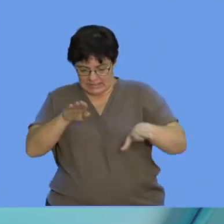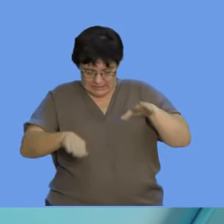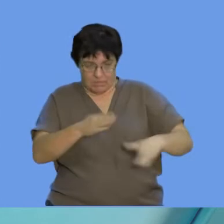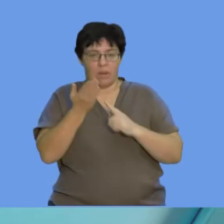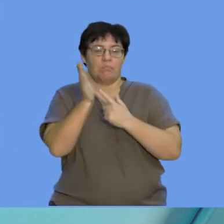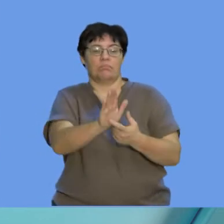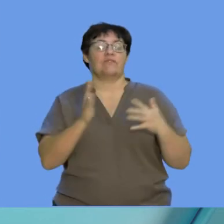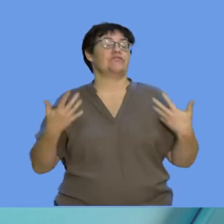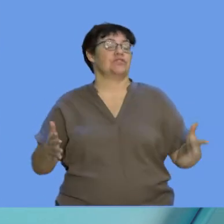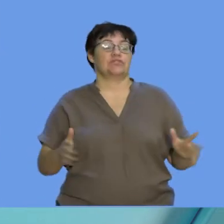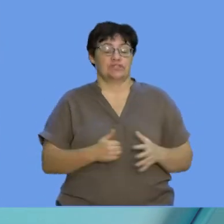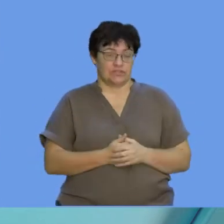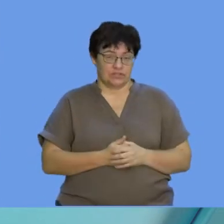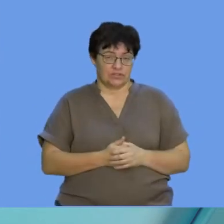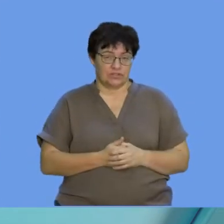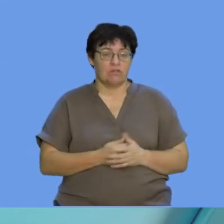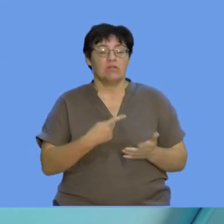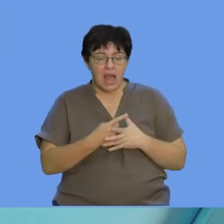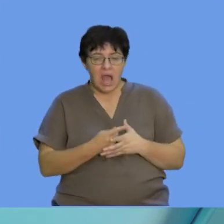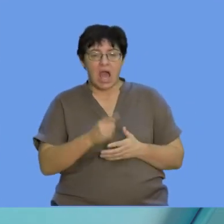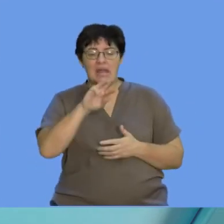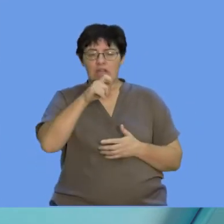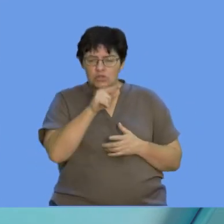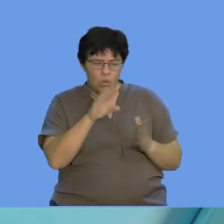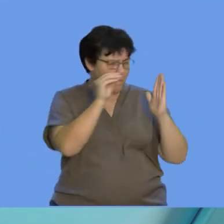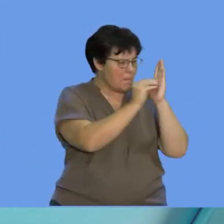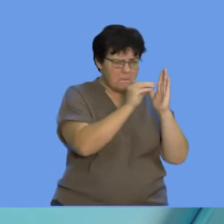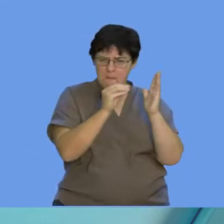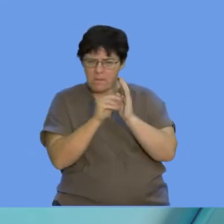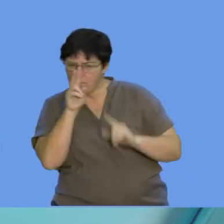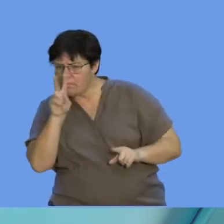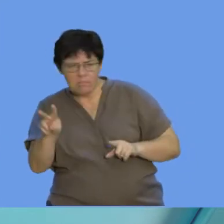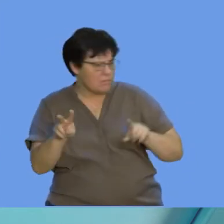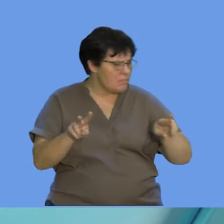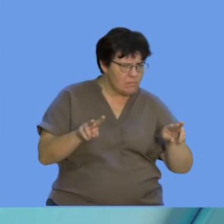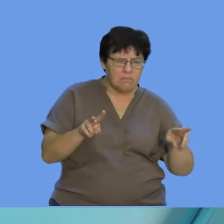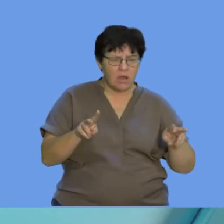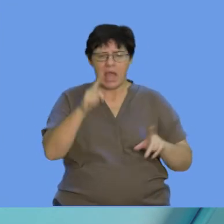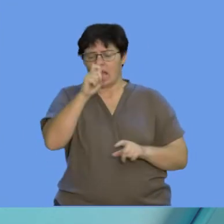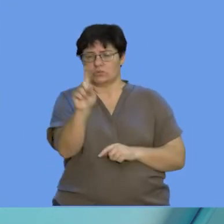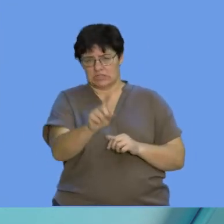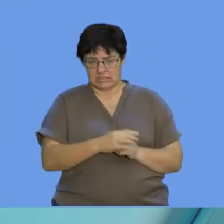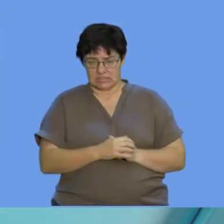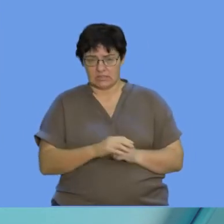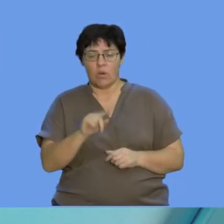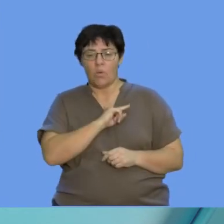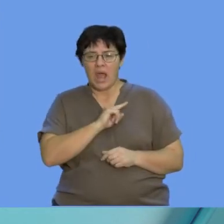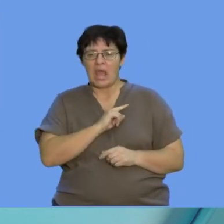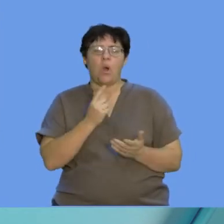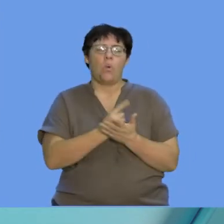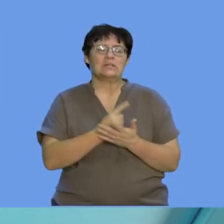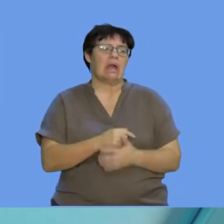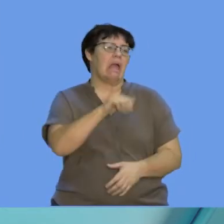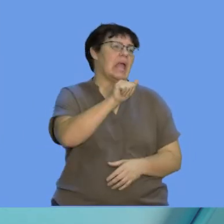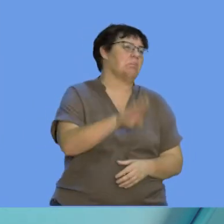you proved to be similar, right? On those triangles, write down the ratios. See what is it that you can let maybe be x, because you